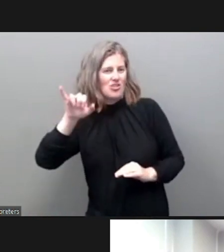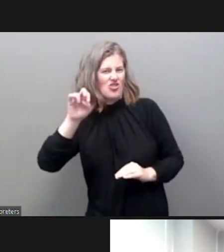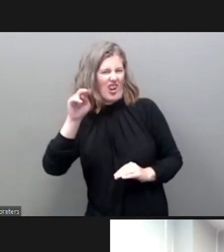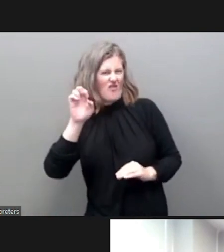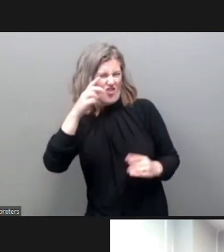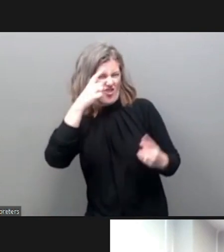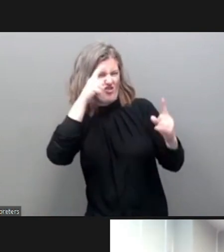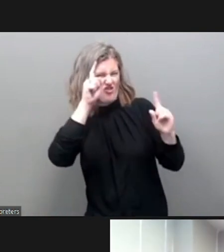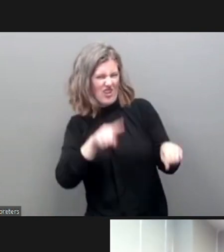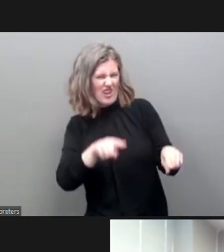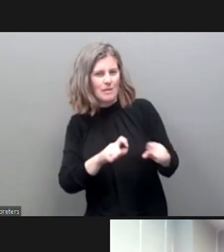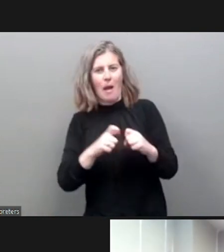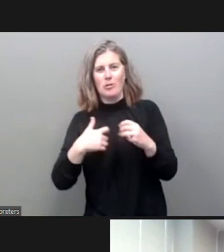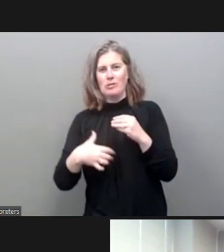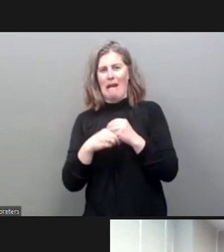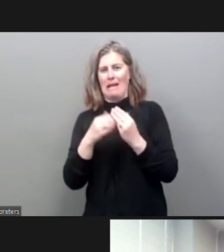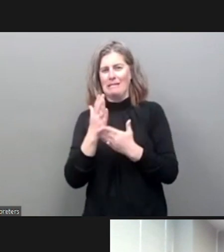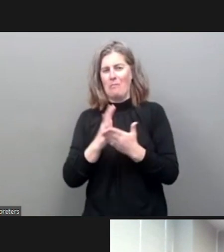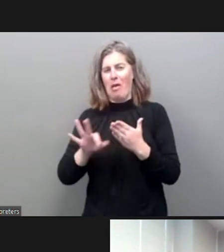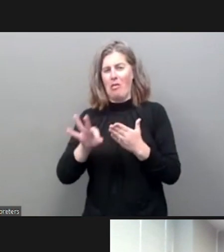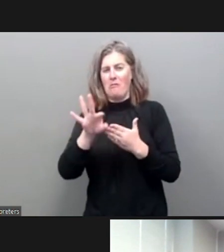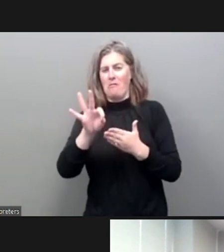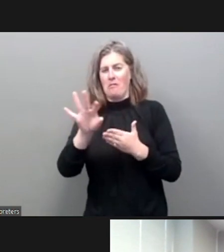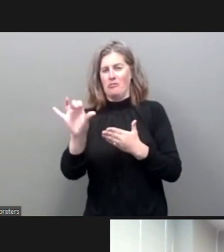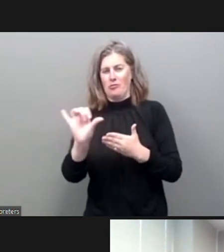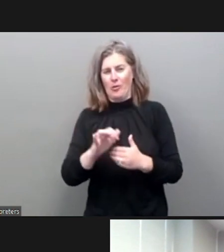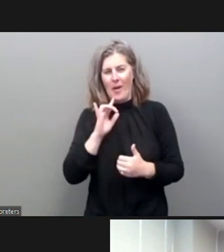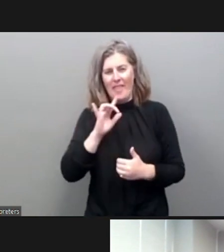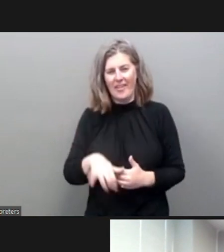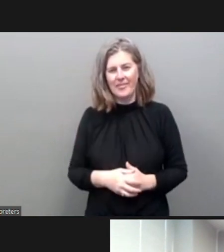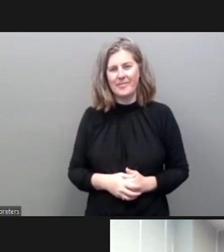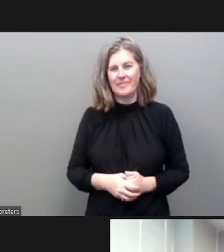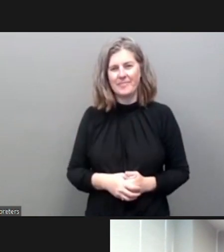just adding some of the other pieces to this will be our hope.